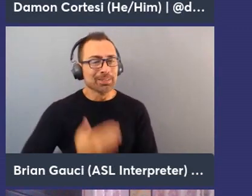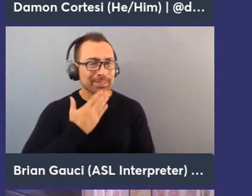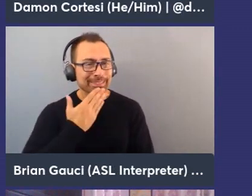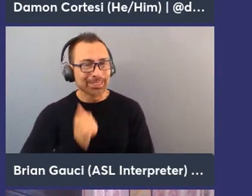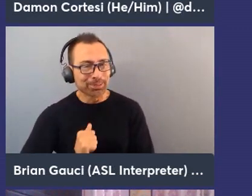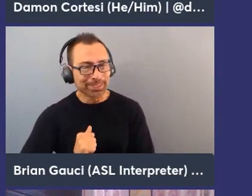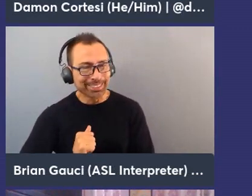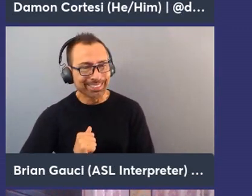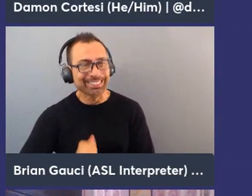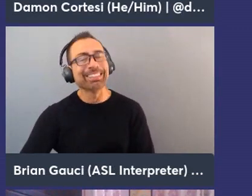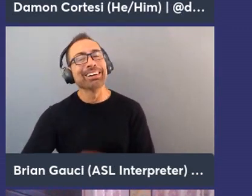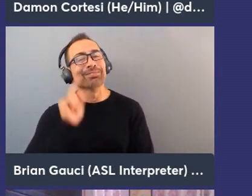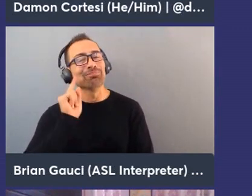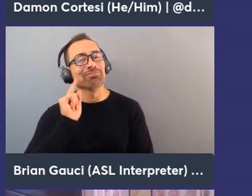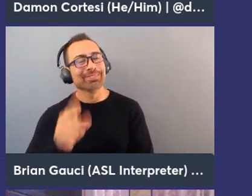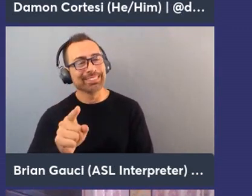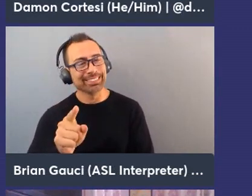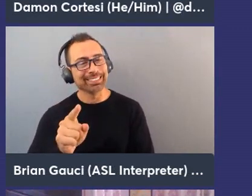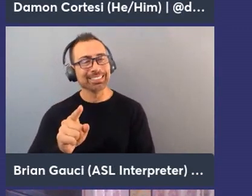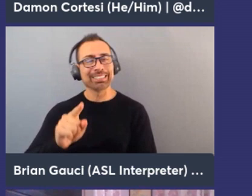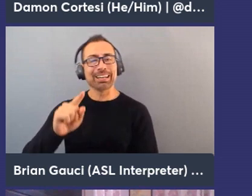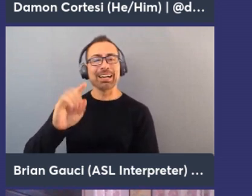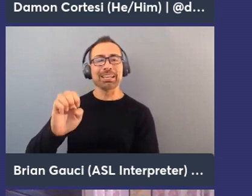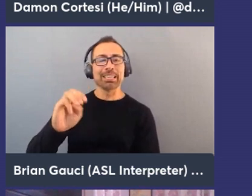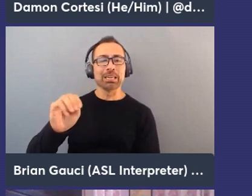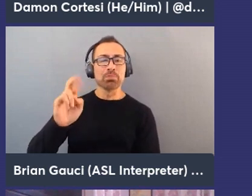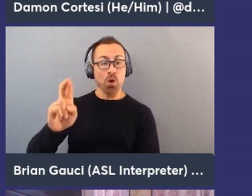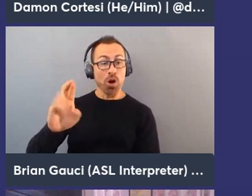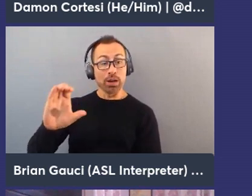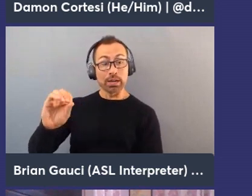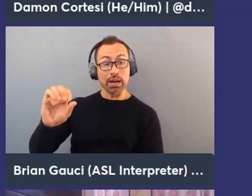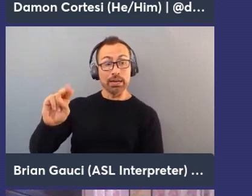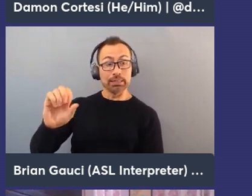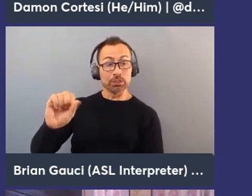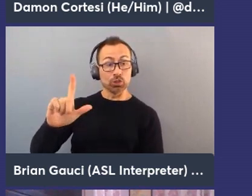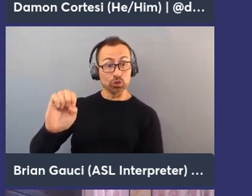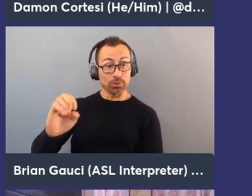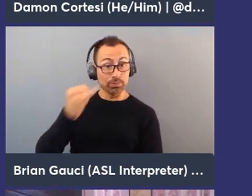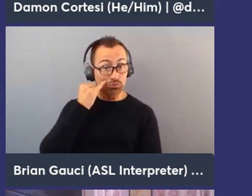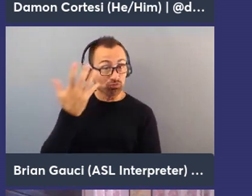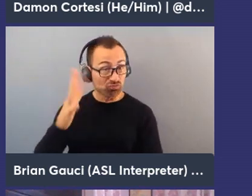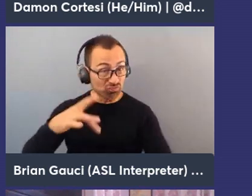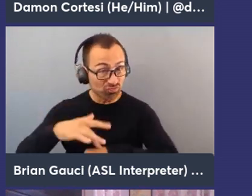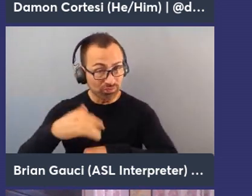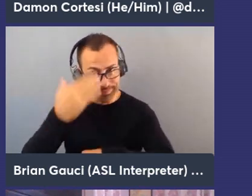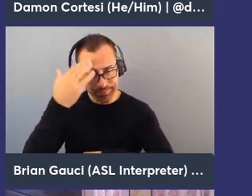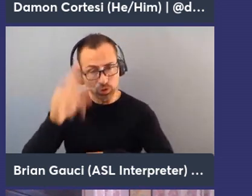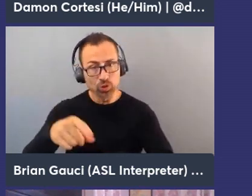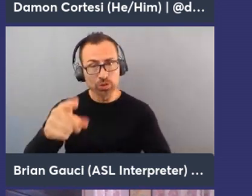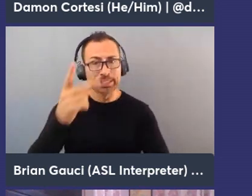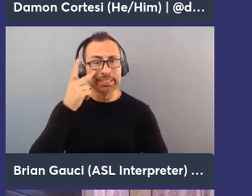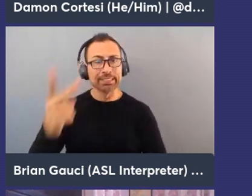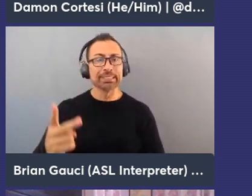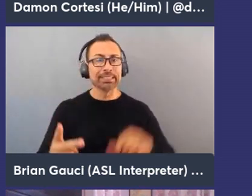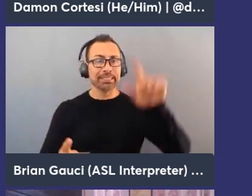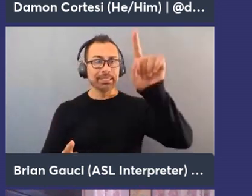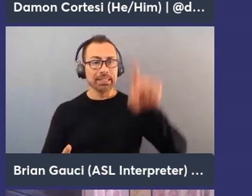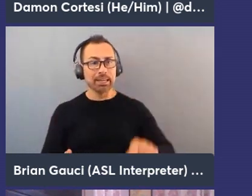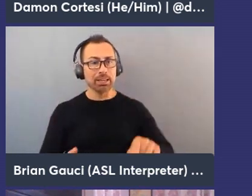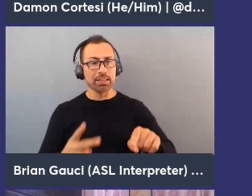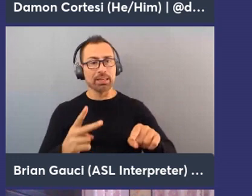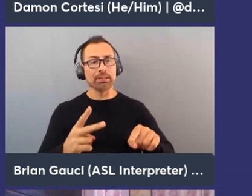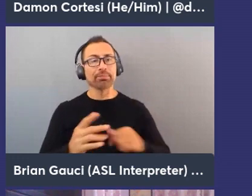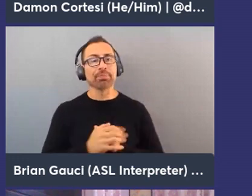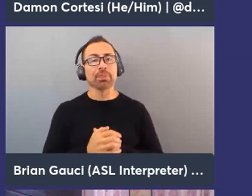is our lovely EMR console. Folks that use EMR will be used to all these lovely EMR and EC2 settings over here, but we are going to click on this EMR